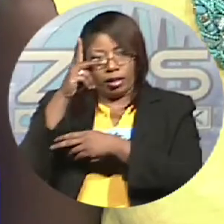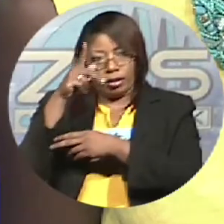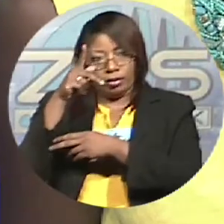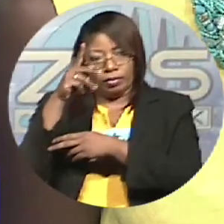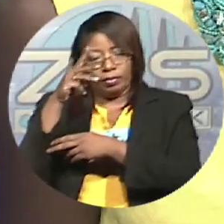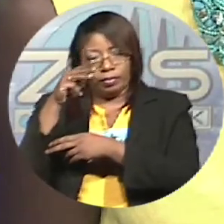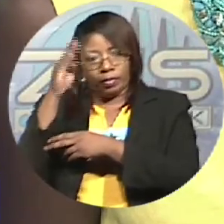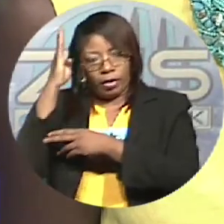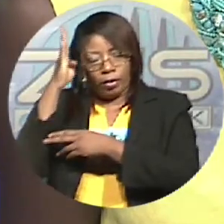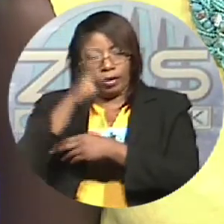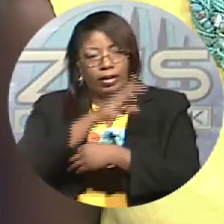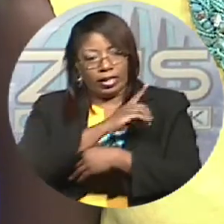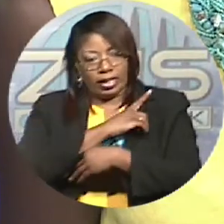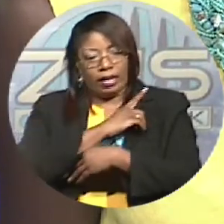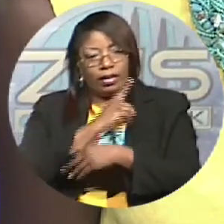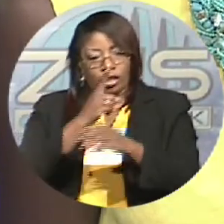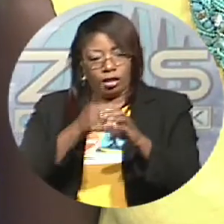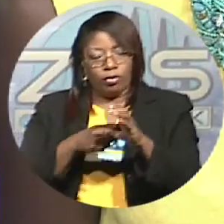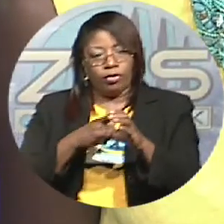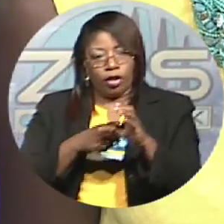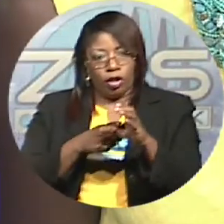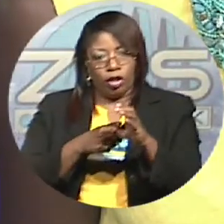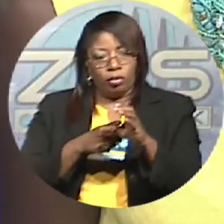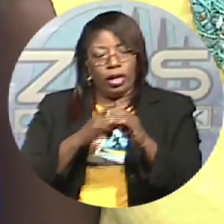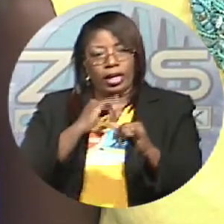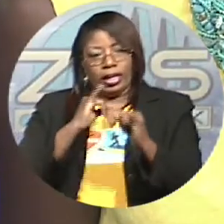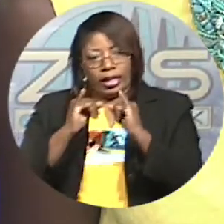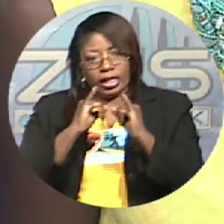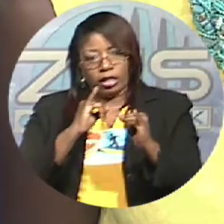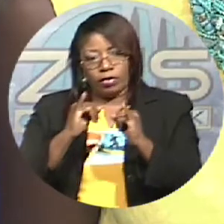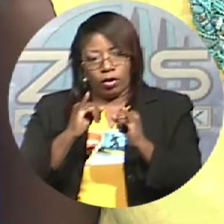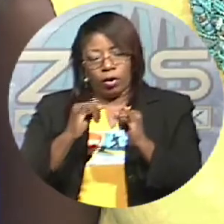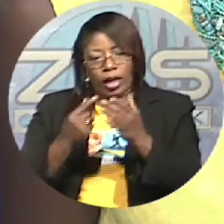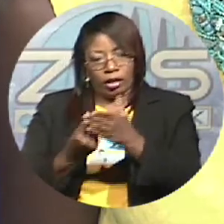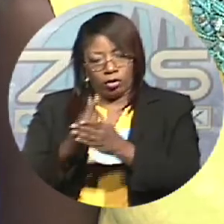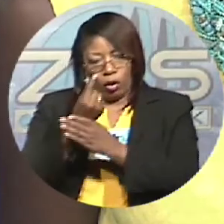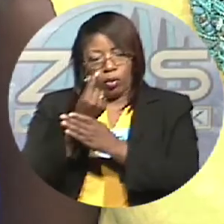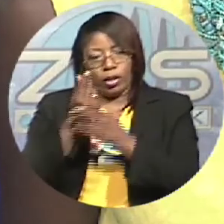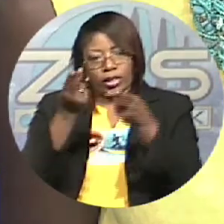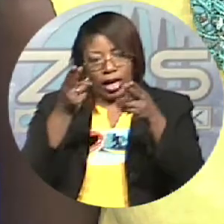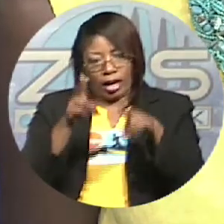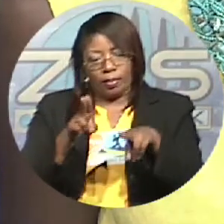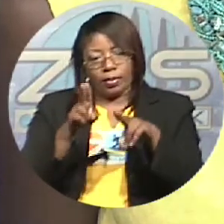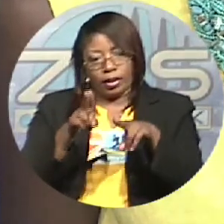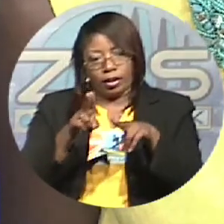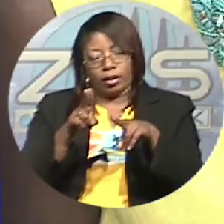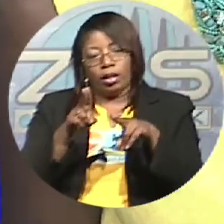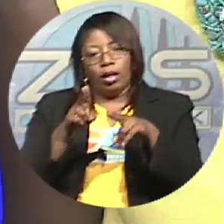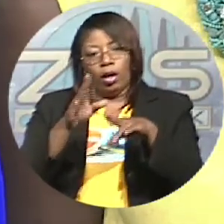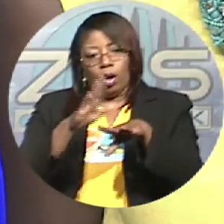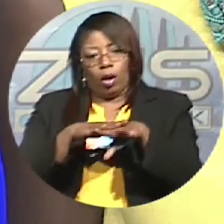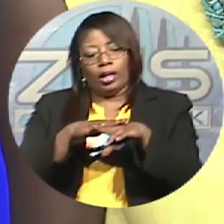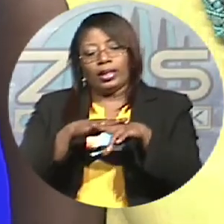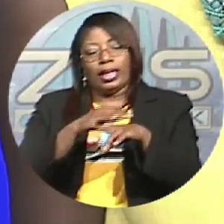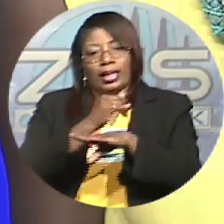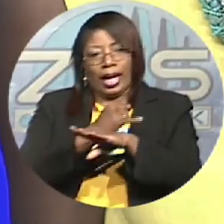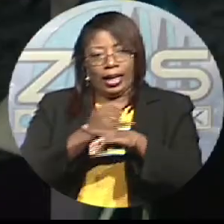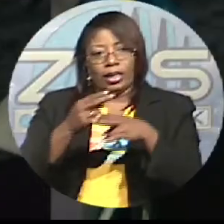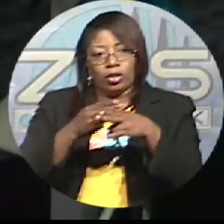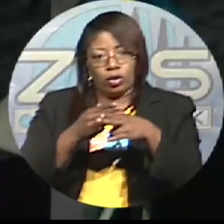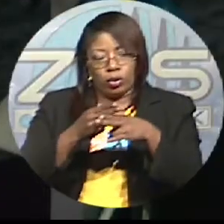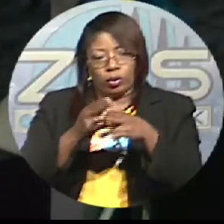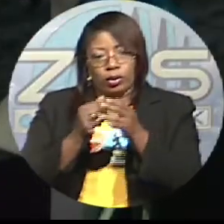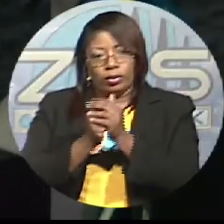Philip Davis, who confirmed in a recent interview with us that further growth is expected for the island pretty soon. We